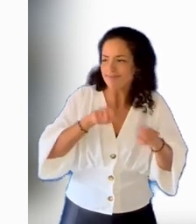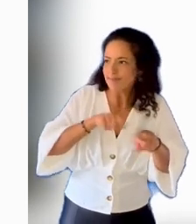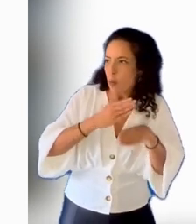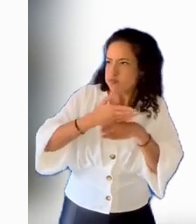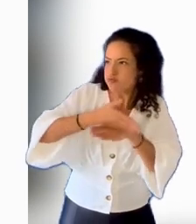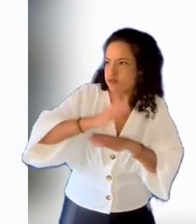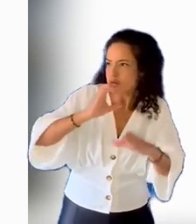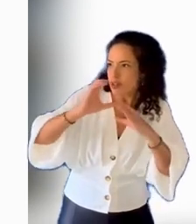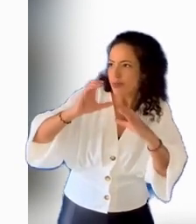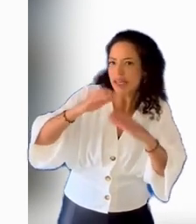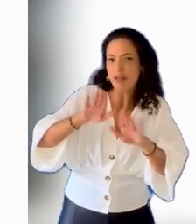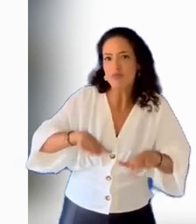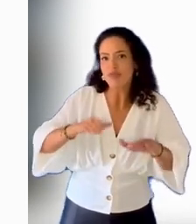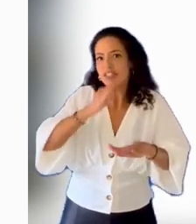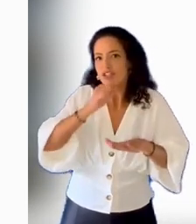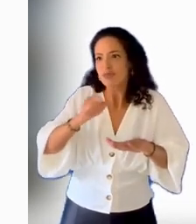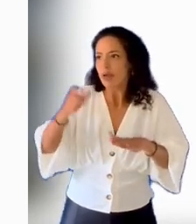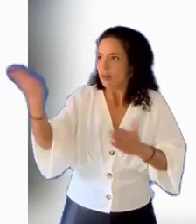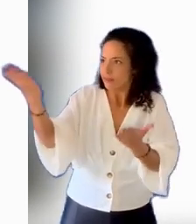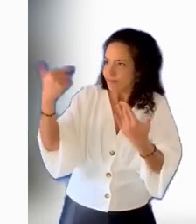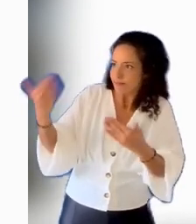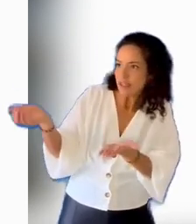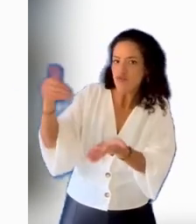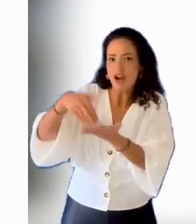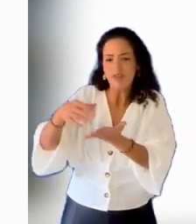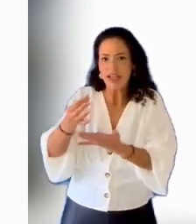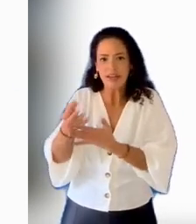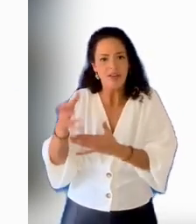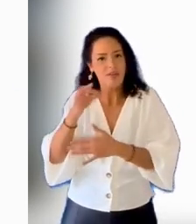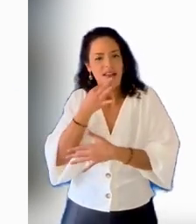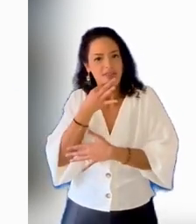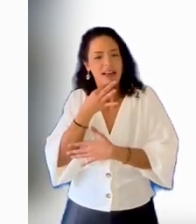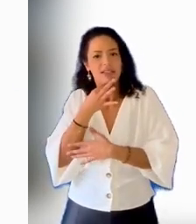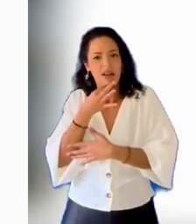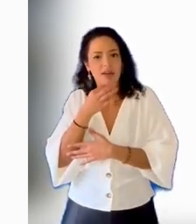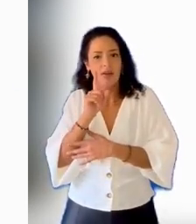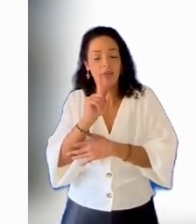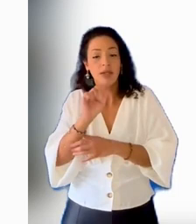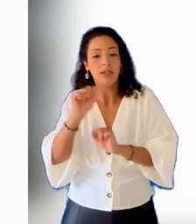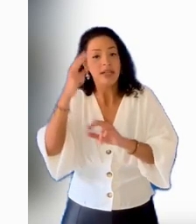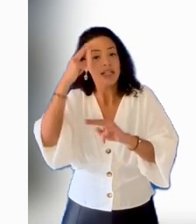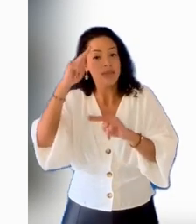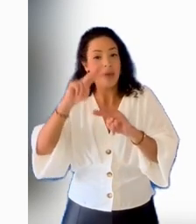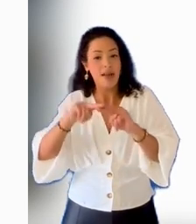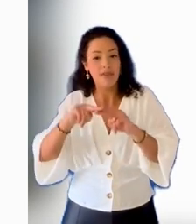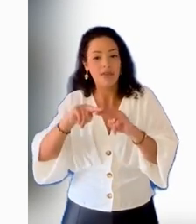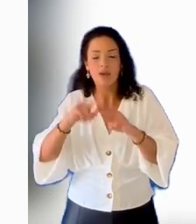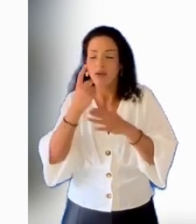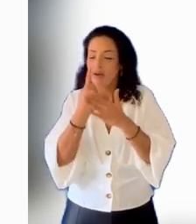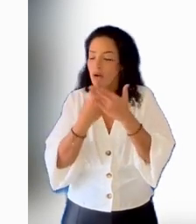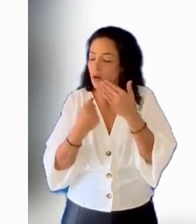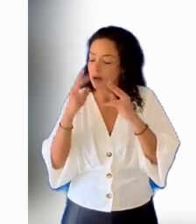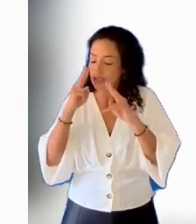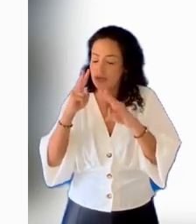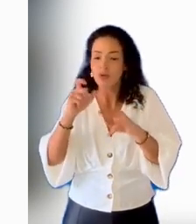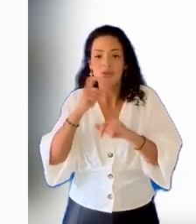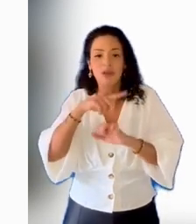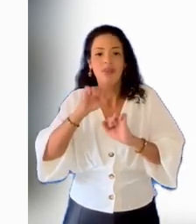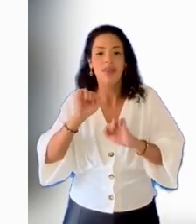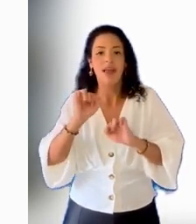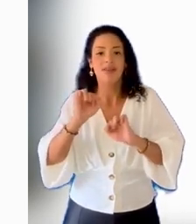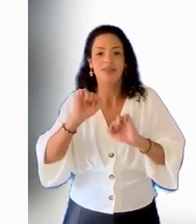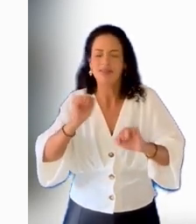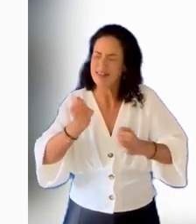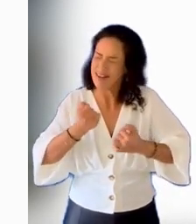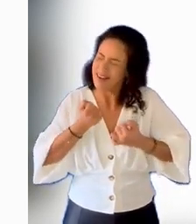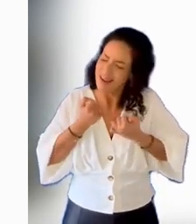in their country and taken up residence in their communities. However, his parents saw only their son, reclaiming him as theirs